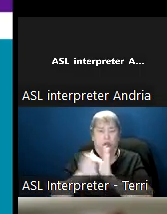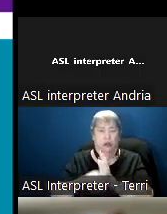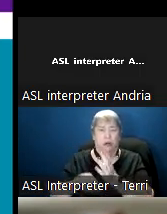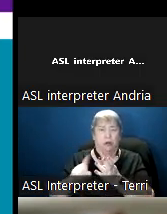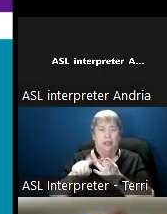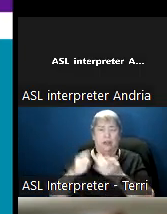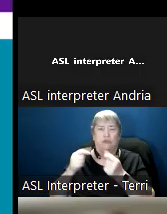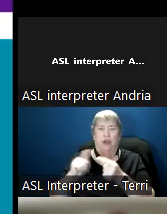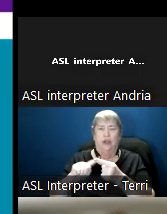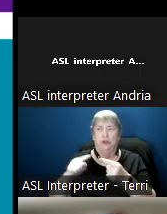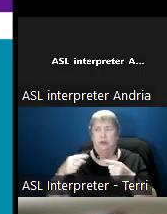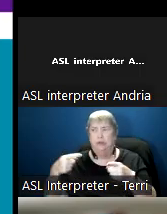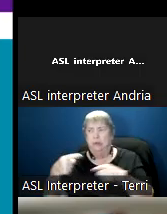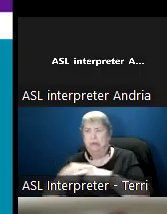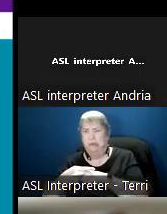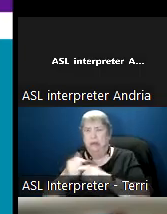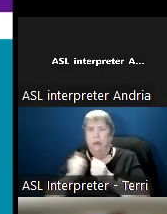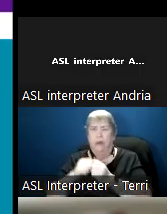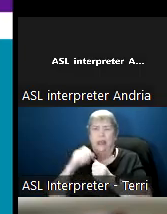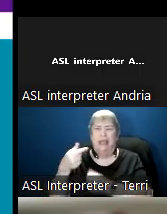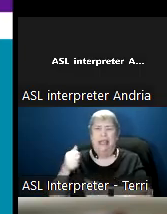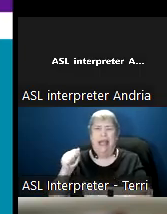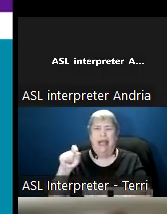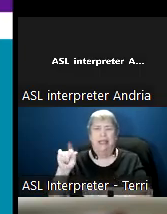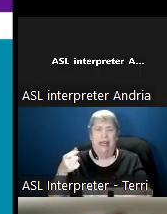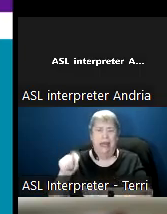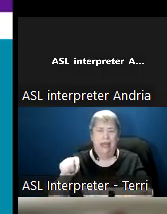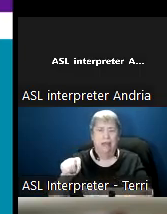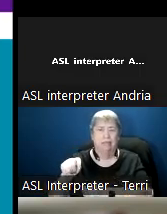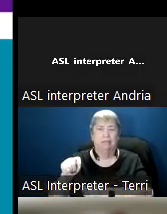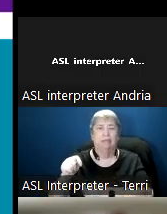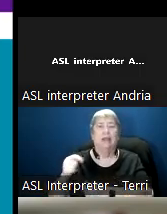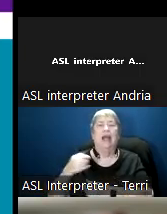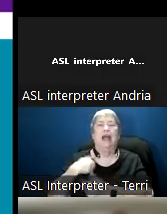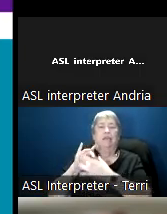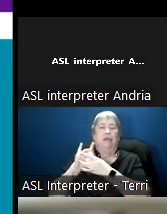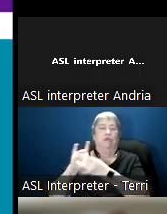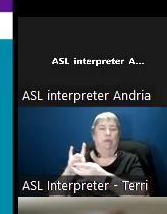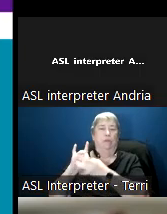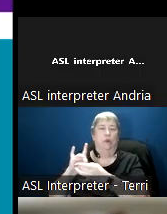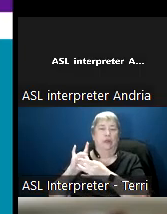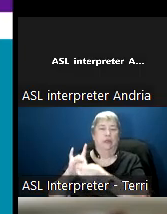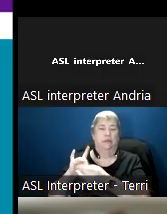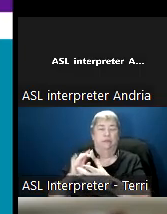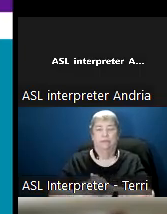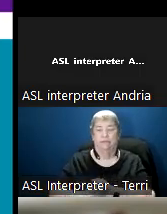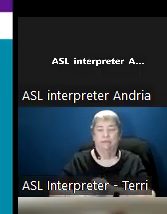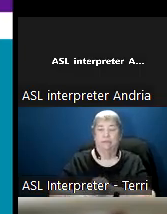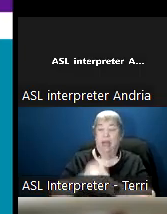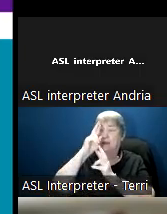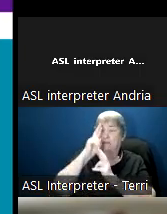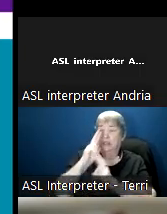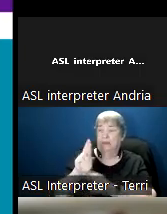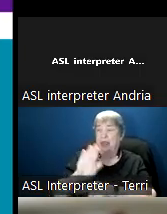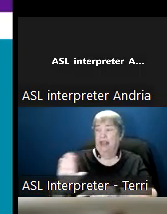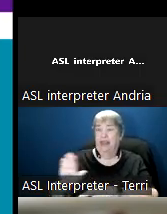with these survivors, and we need to respect survivors' decisions. And that is what I have for you